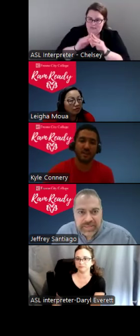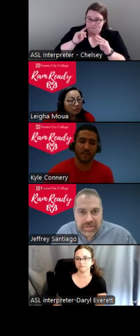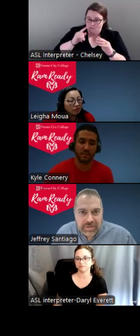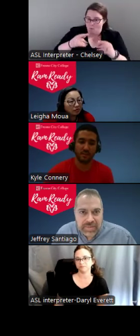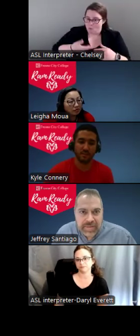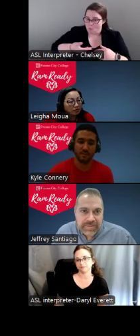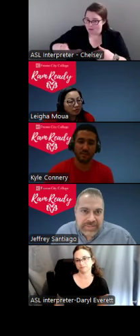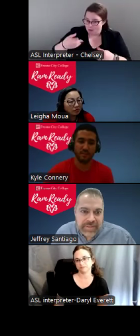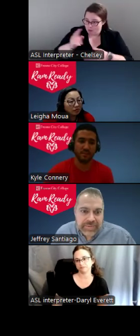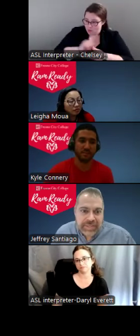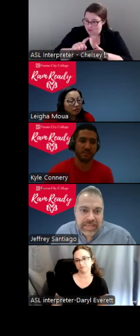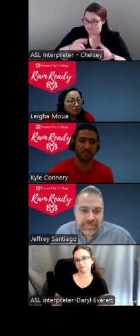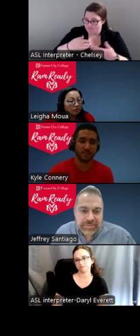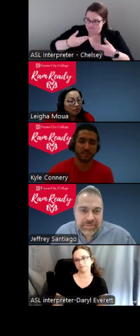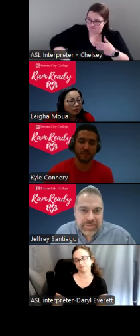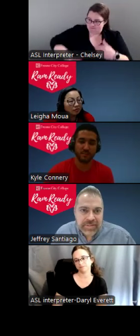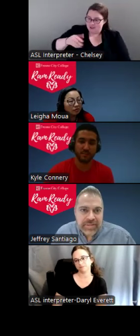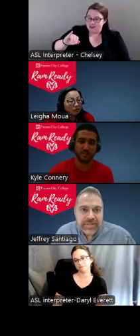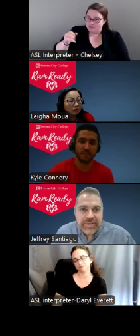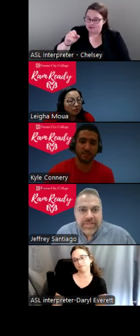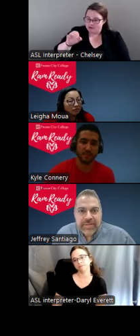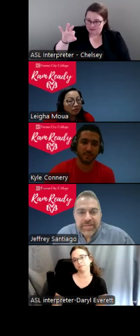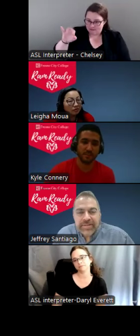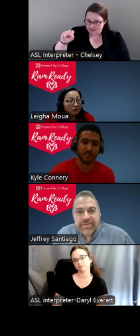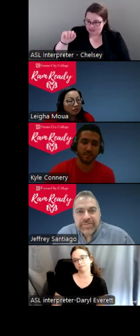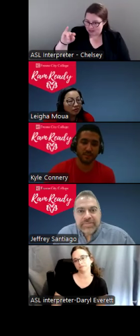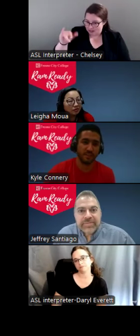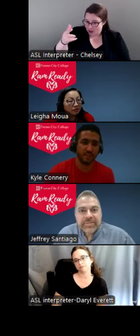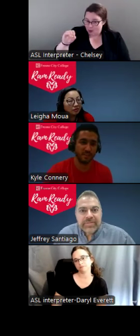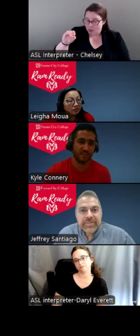Jeff Santiago. I'm a Health and STEM Pathway Counselor.